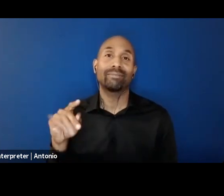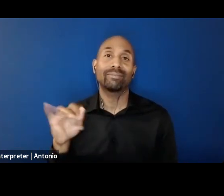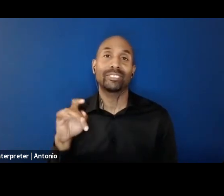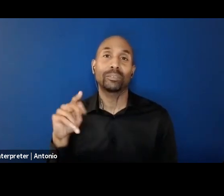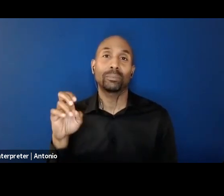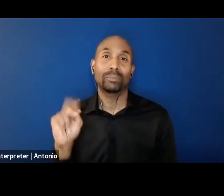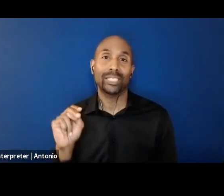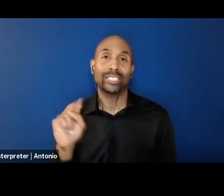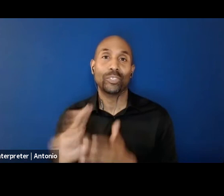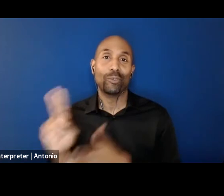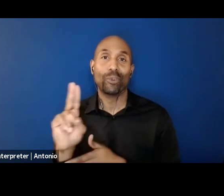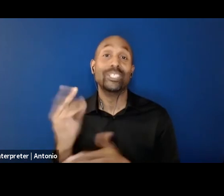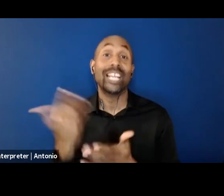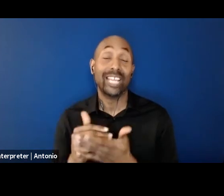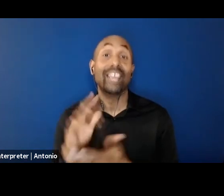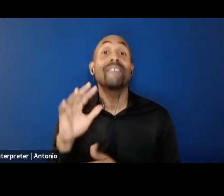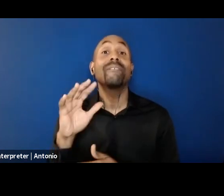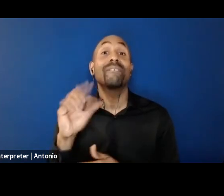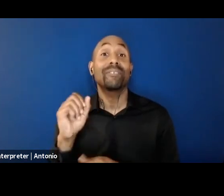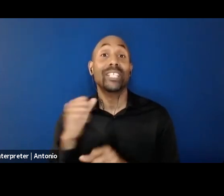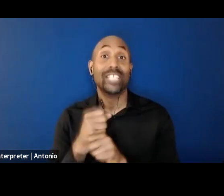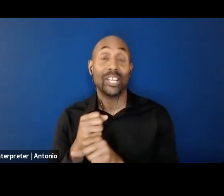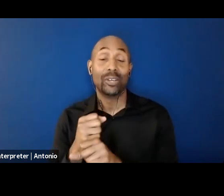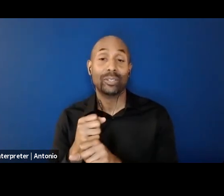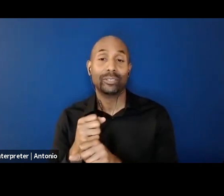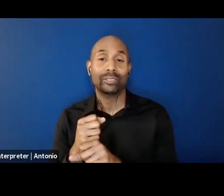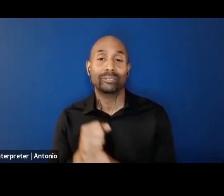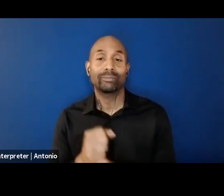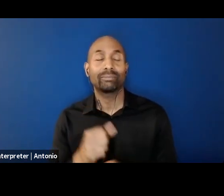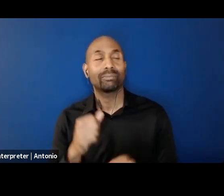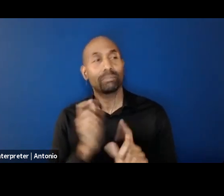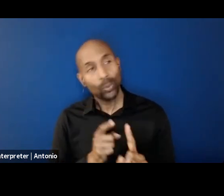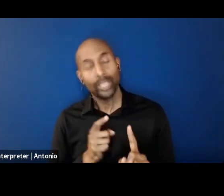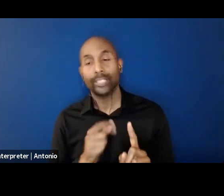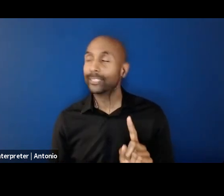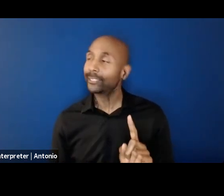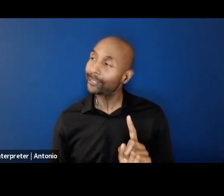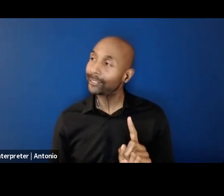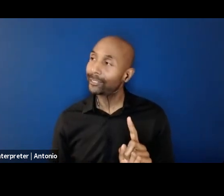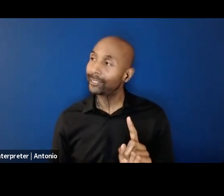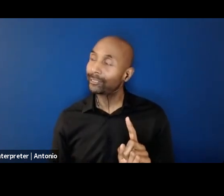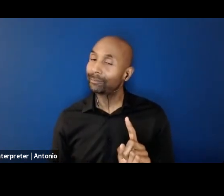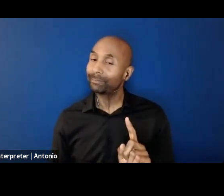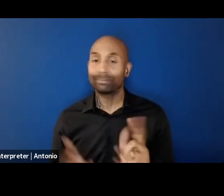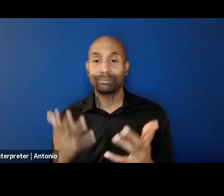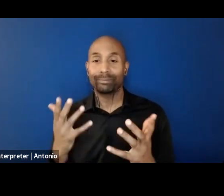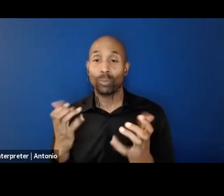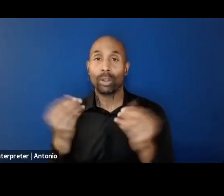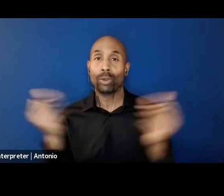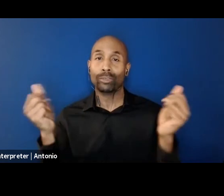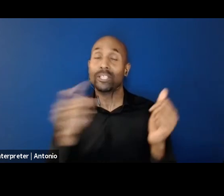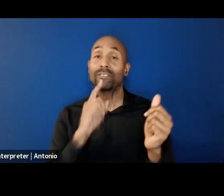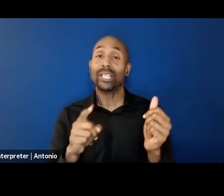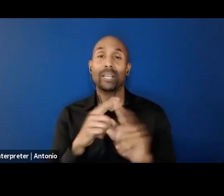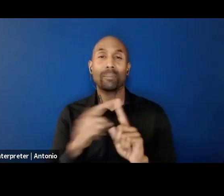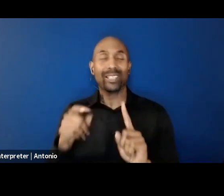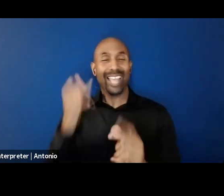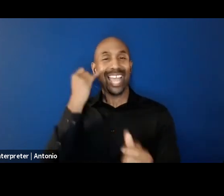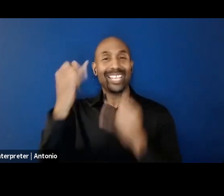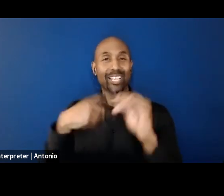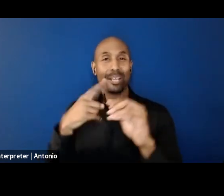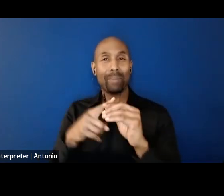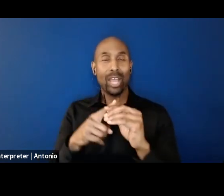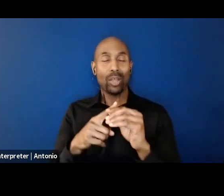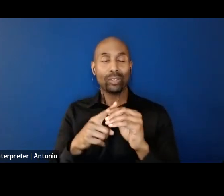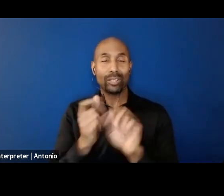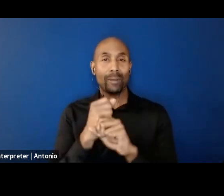Point, pointillism, punctuation, wanted to go out, go on. Seriality, it said, allows